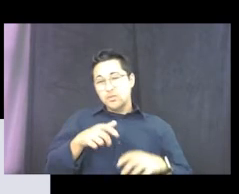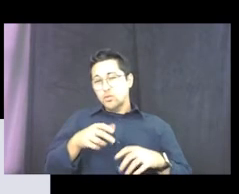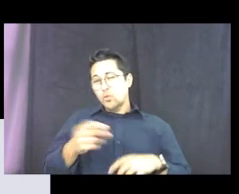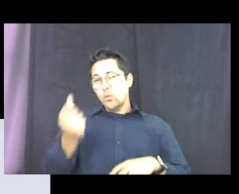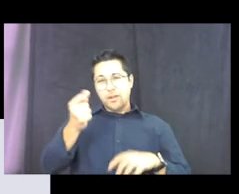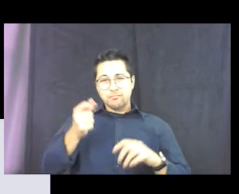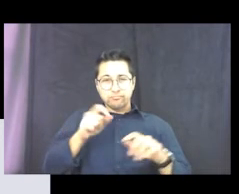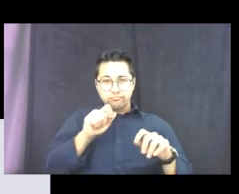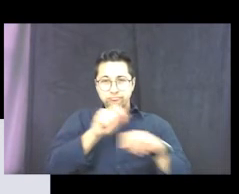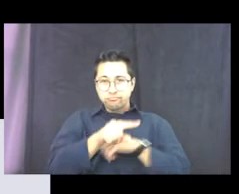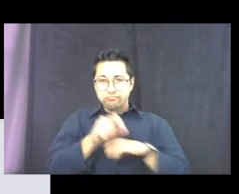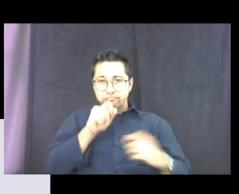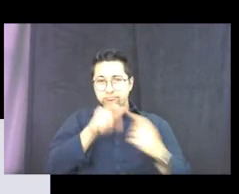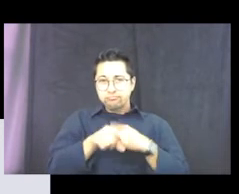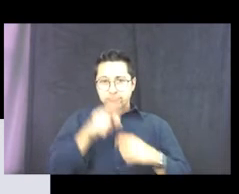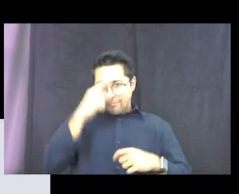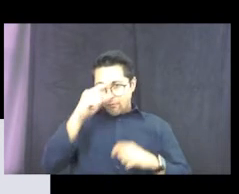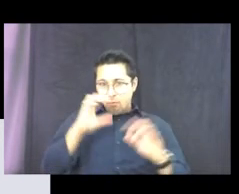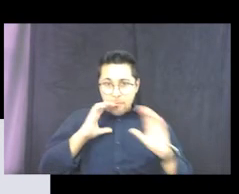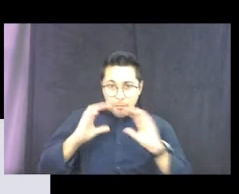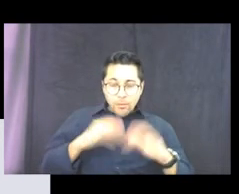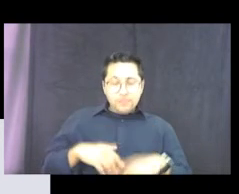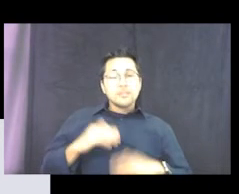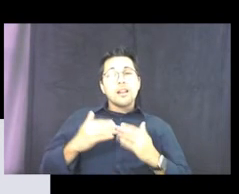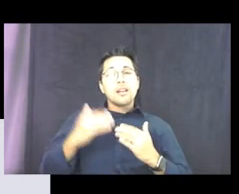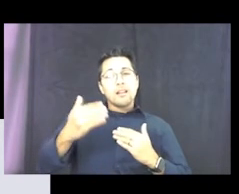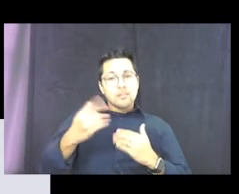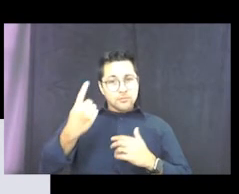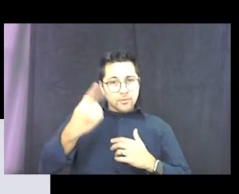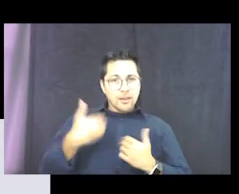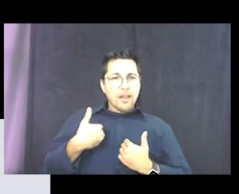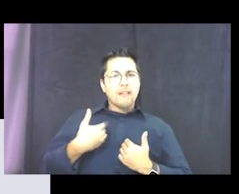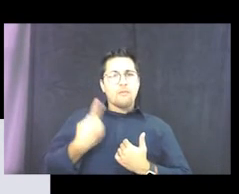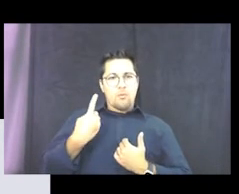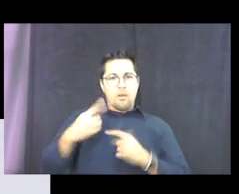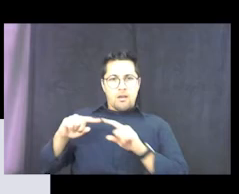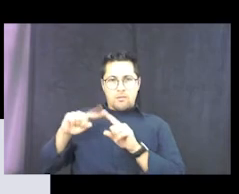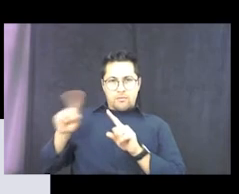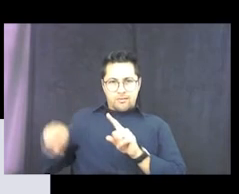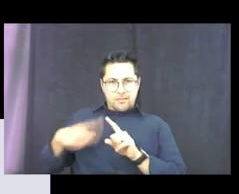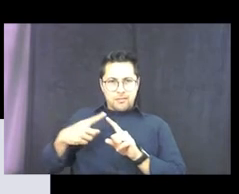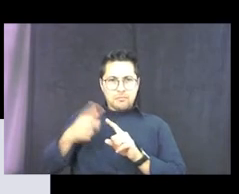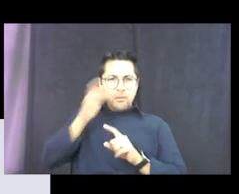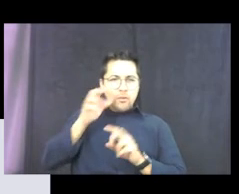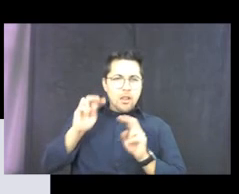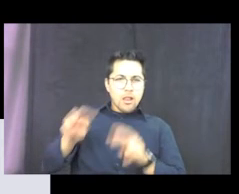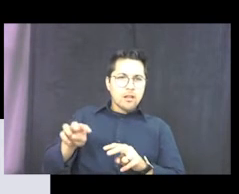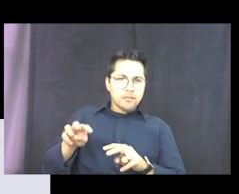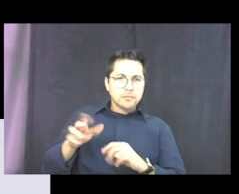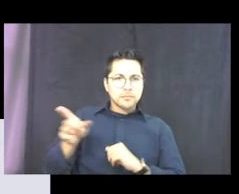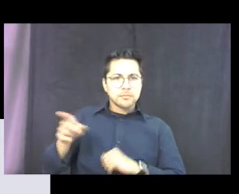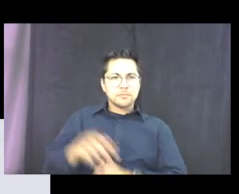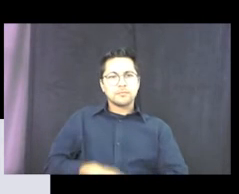communication. The next one, I only have 1 wheel, but let's look closer at that wheel.